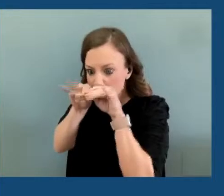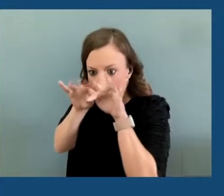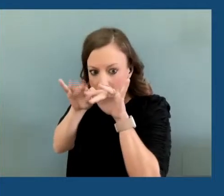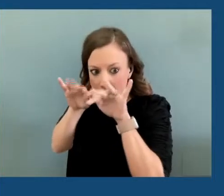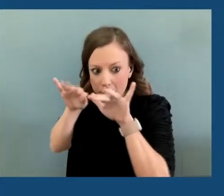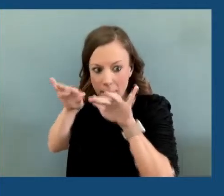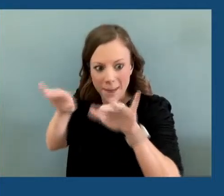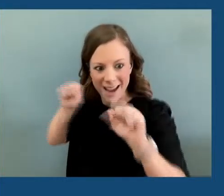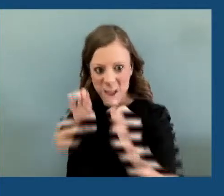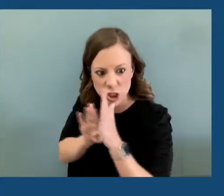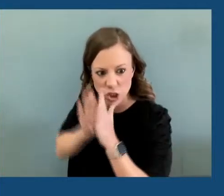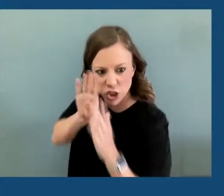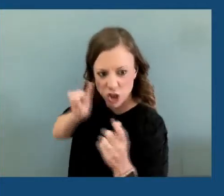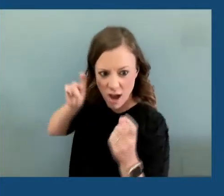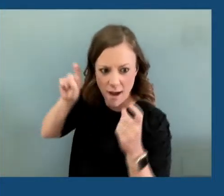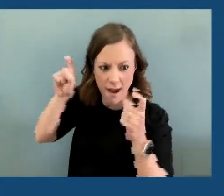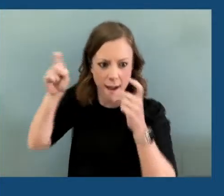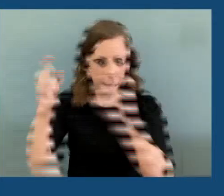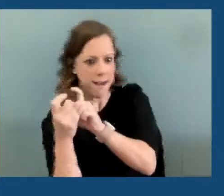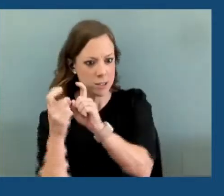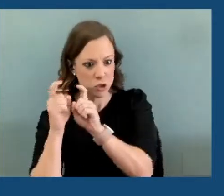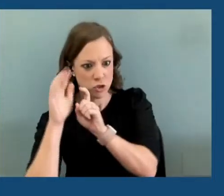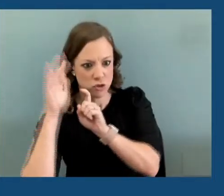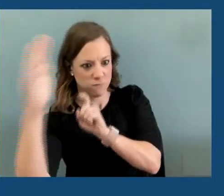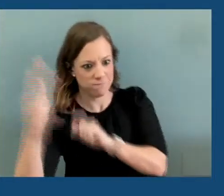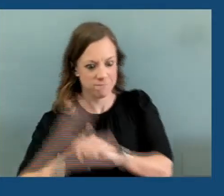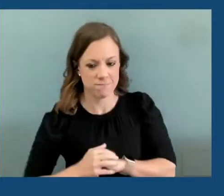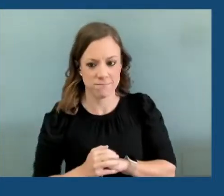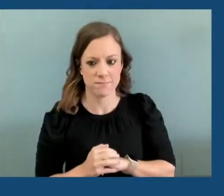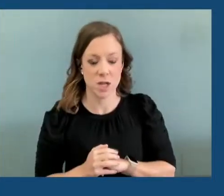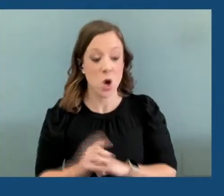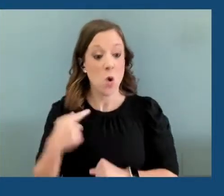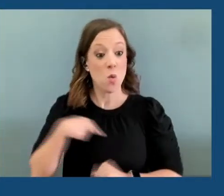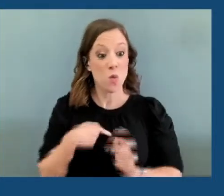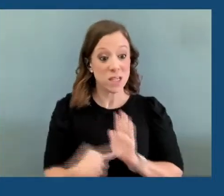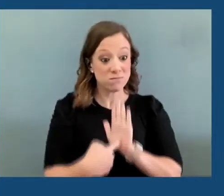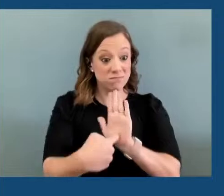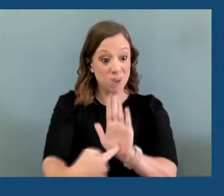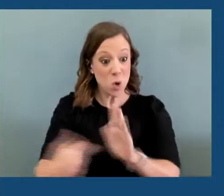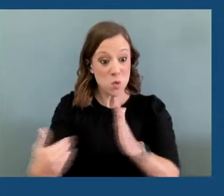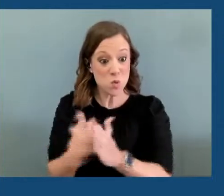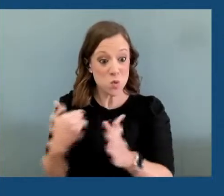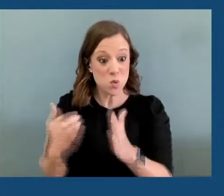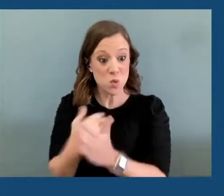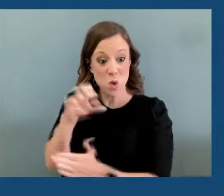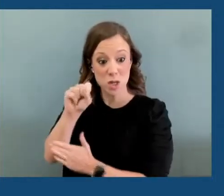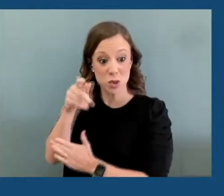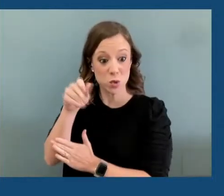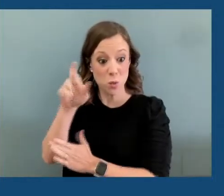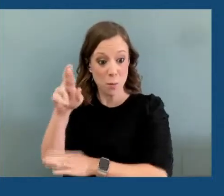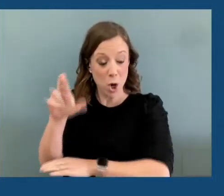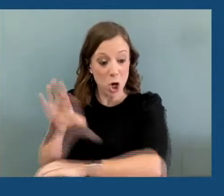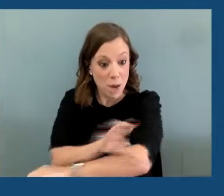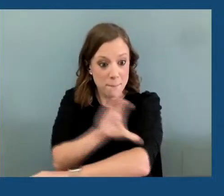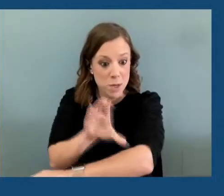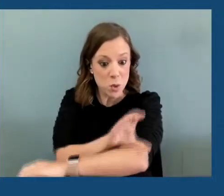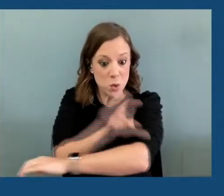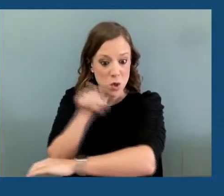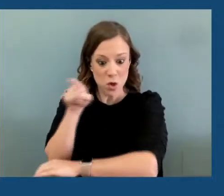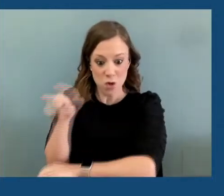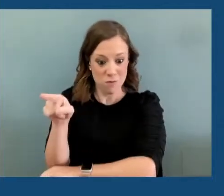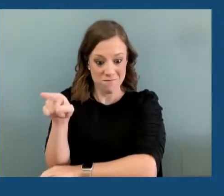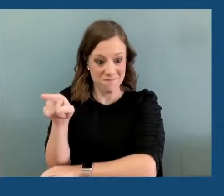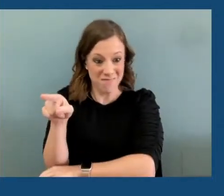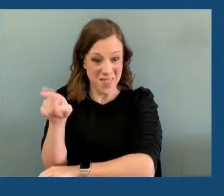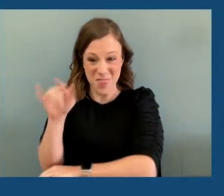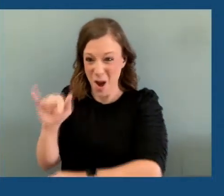today, as we unveil a new supercomputer, the likes of which we could not even imagine just a few short years ago, right here at the University of